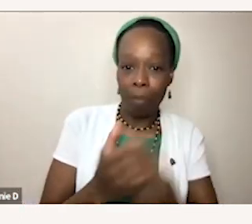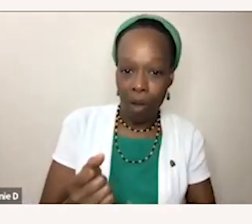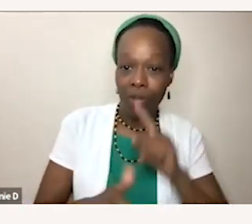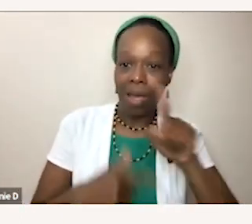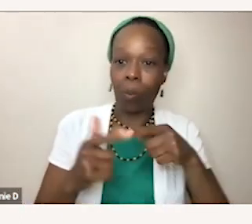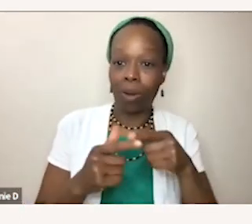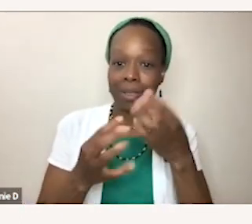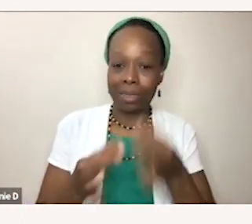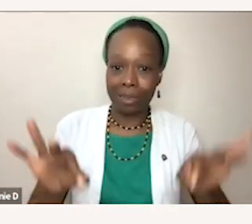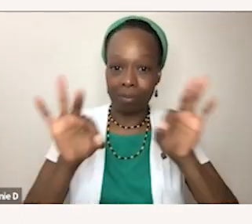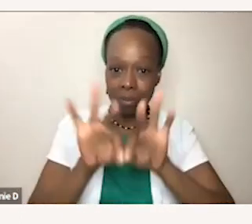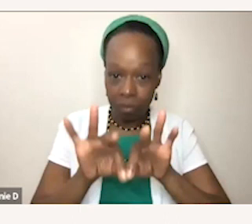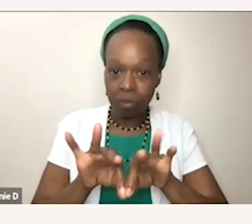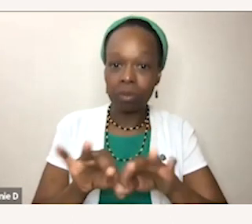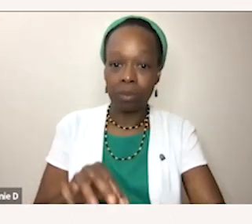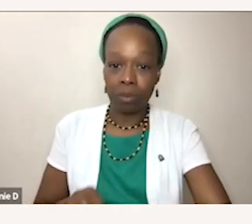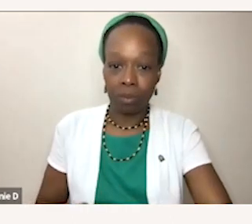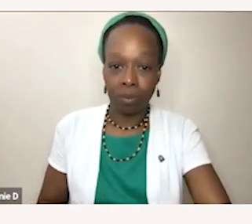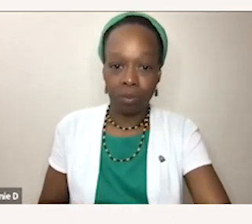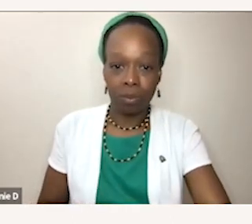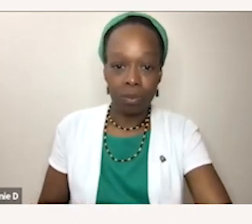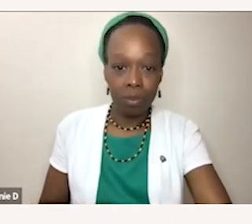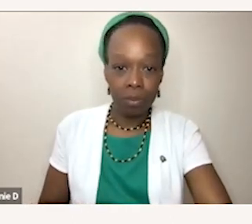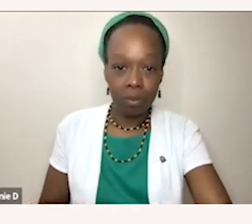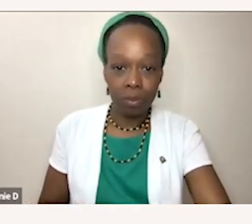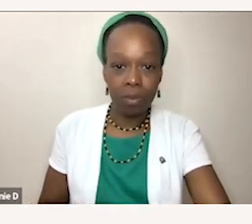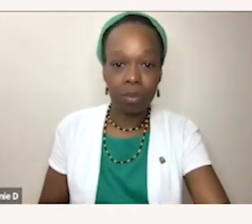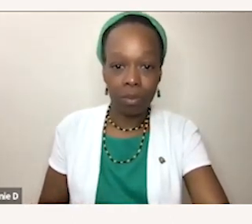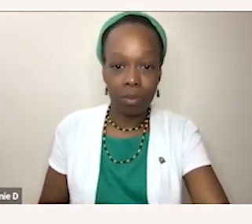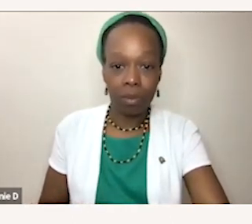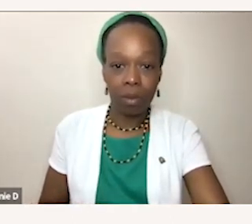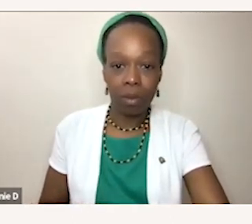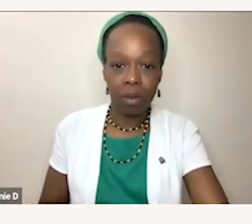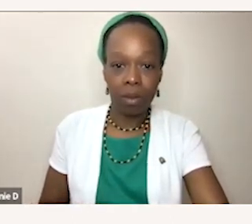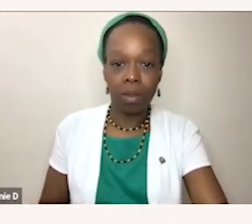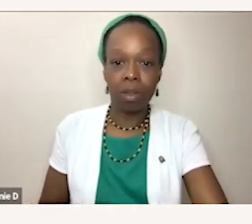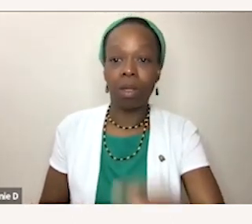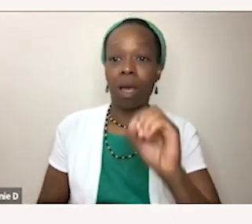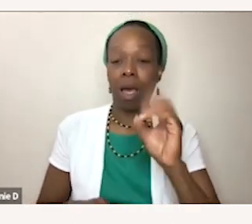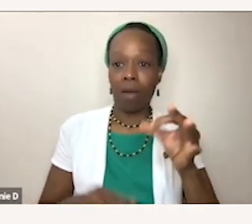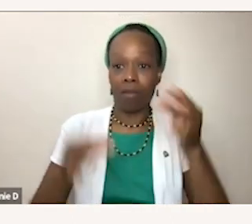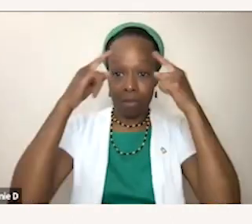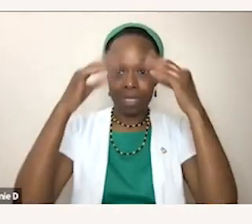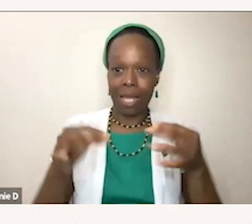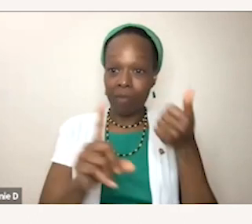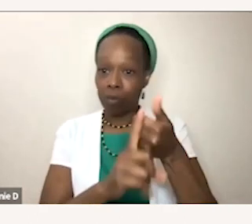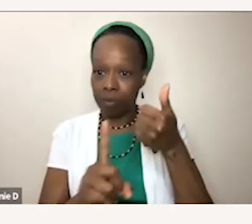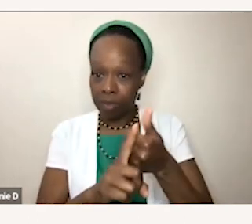to really begin the process of deciding for themselves what they